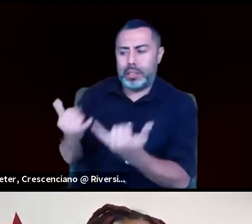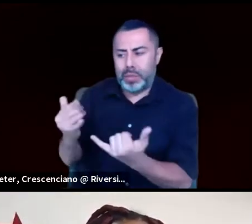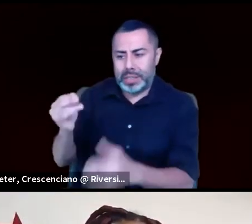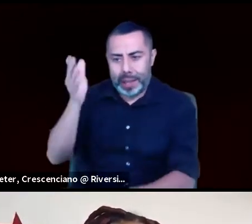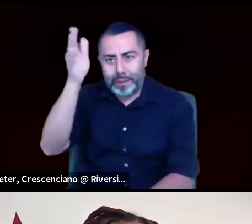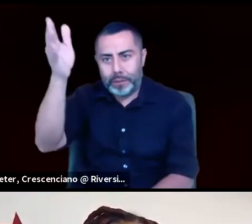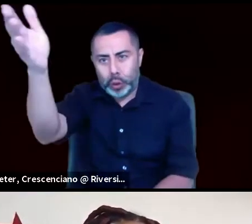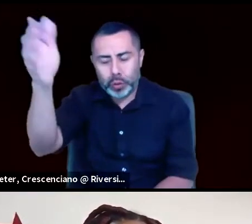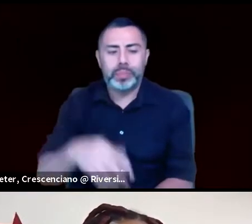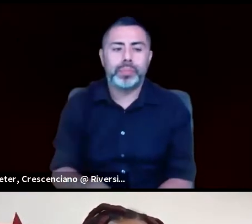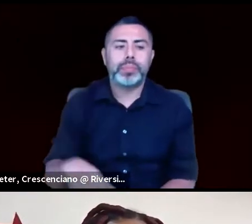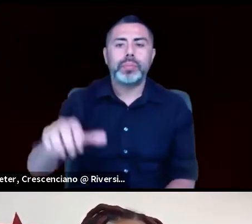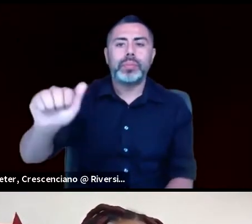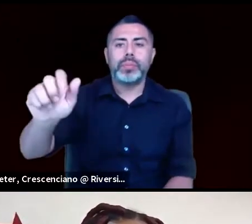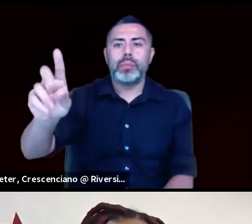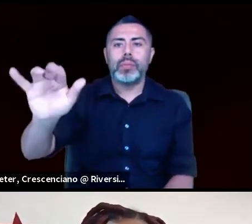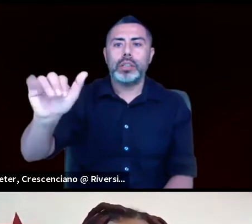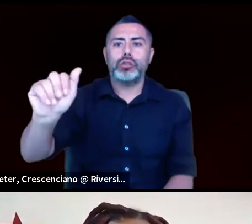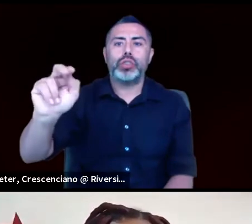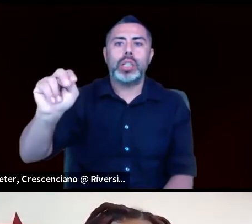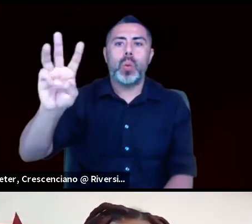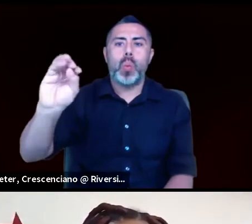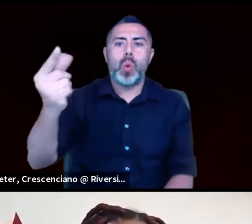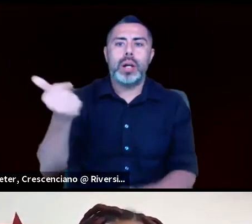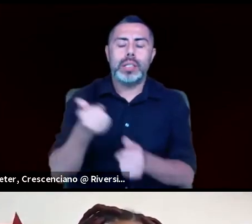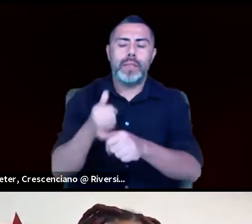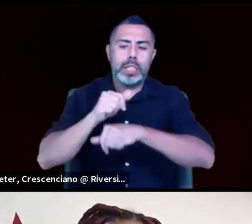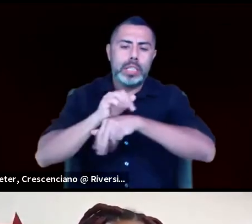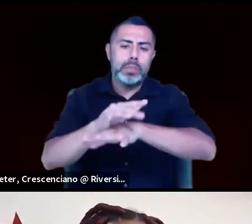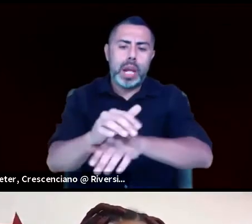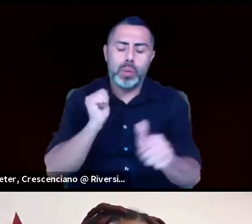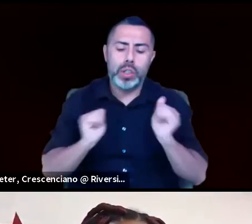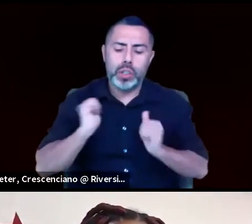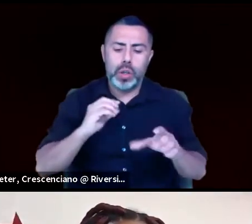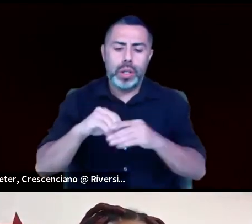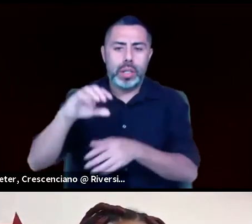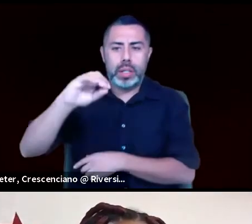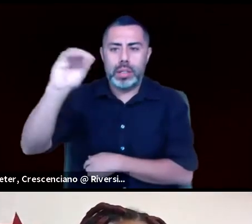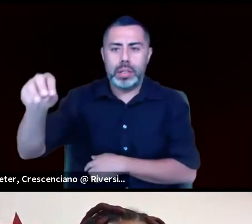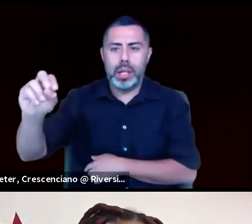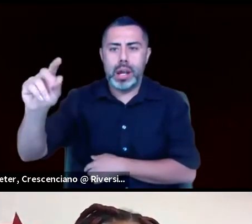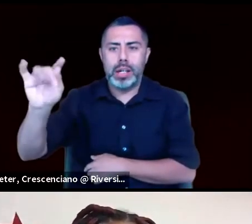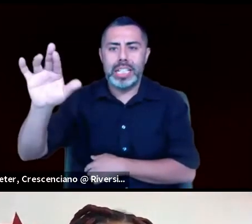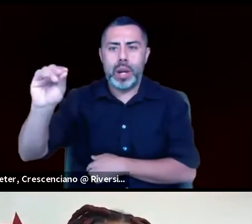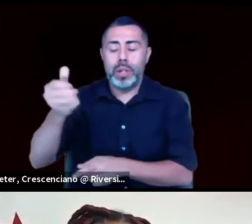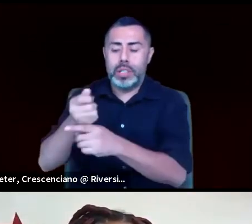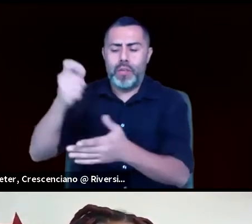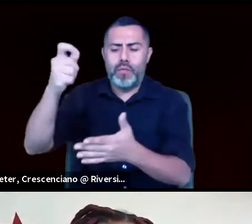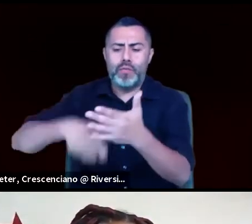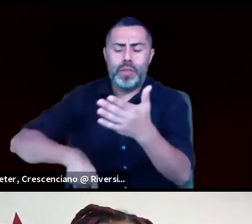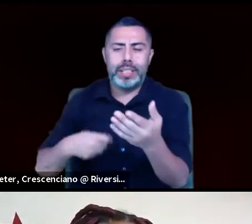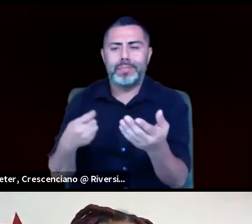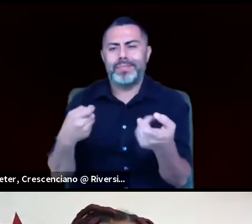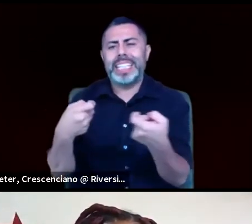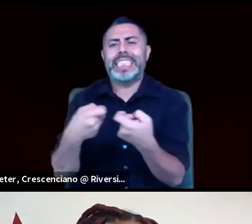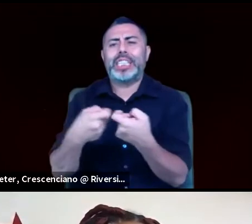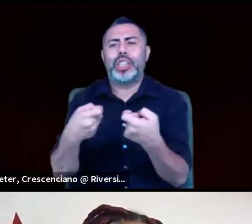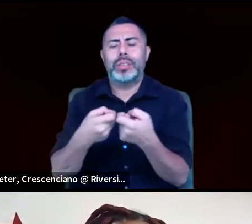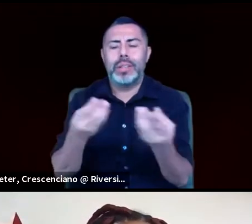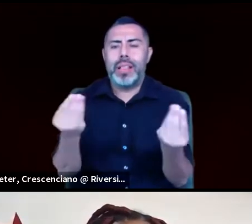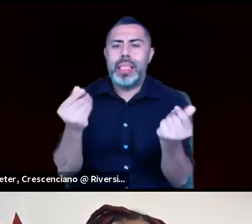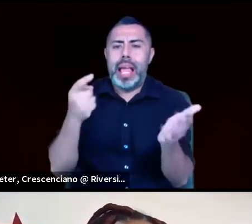Adrian Wong of Spiderweb Show in Ontario has written a digital land acknowledgement, which we'd like to share.